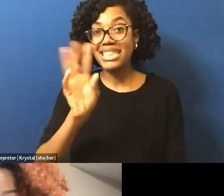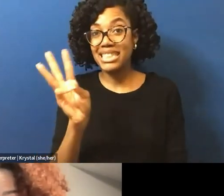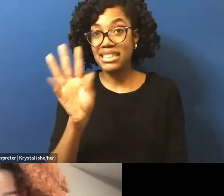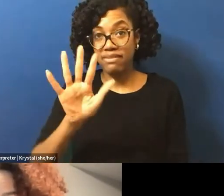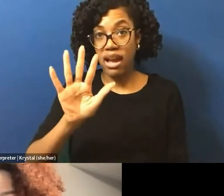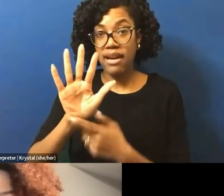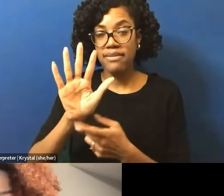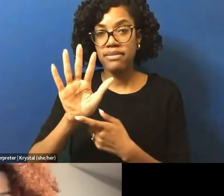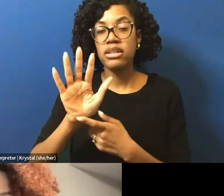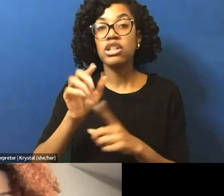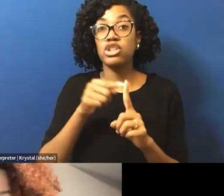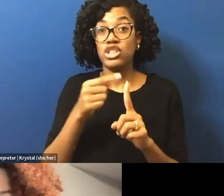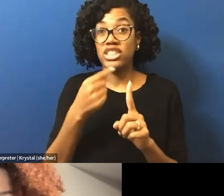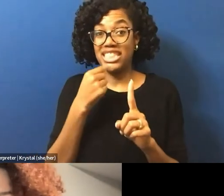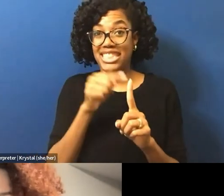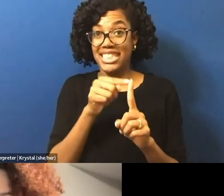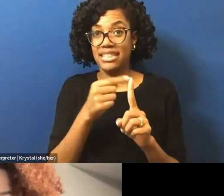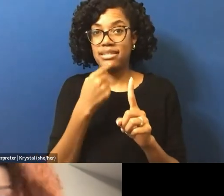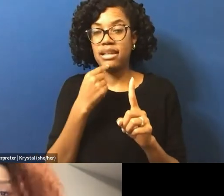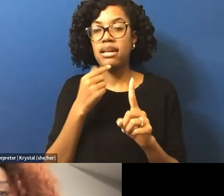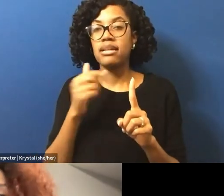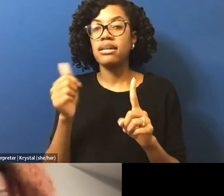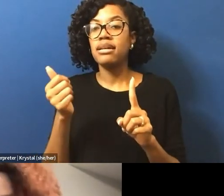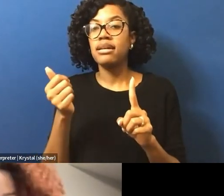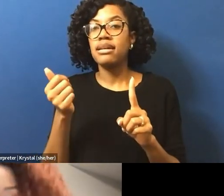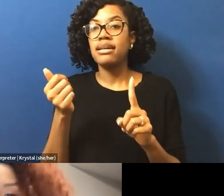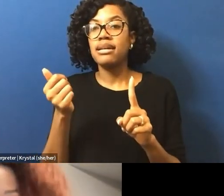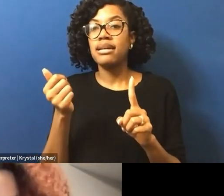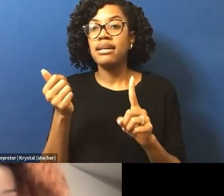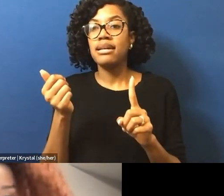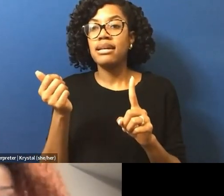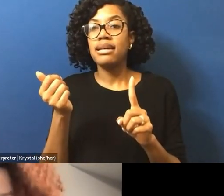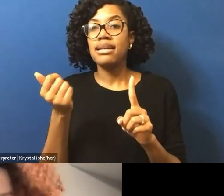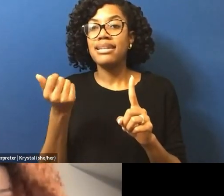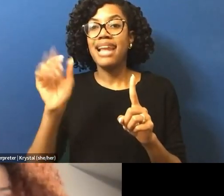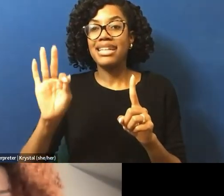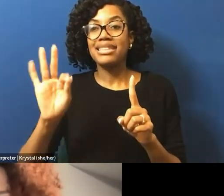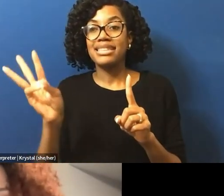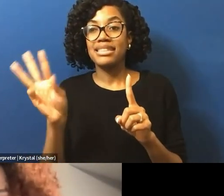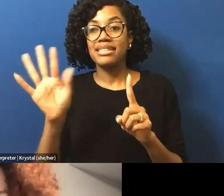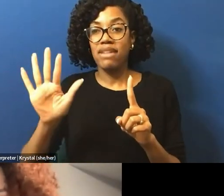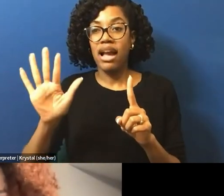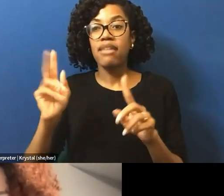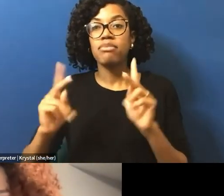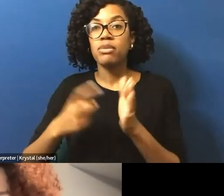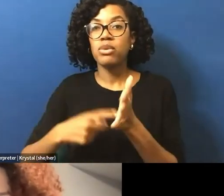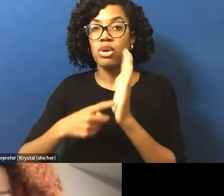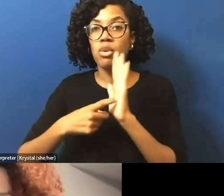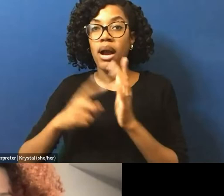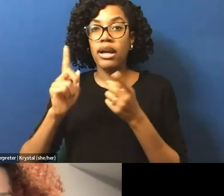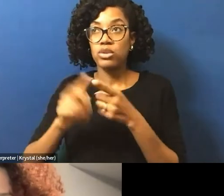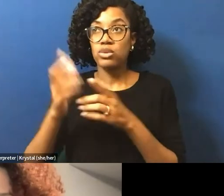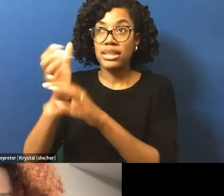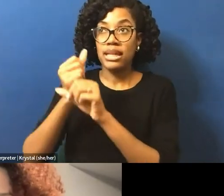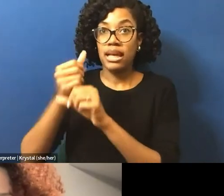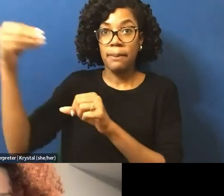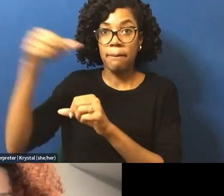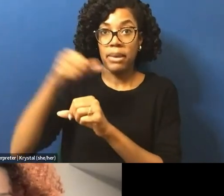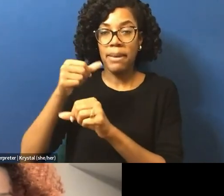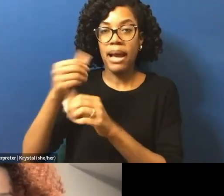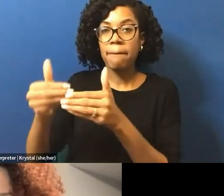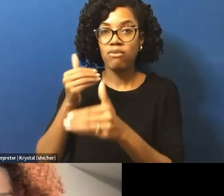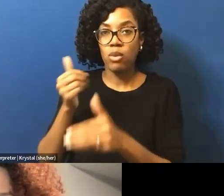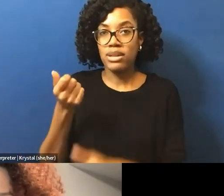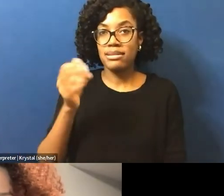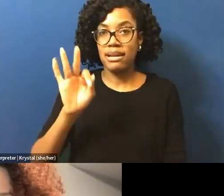saying by 1965, Black people needed to make this appeal to the captors. But in reality, what it really